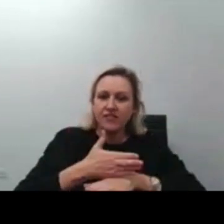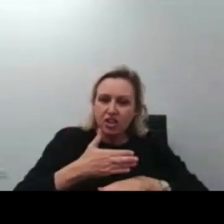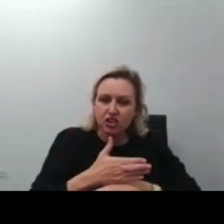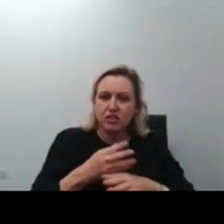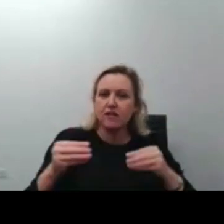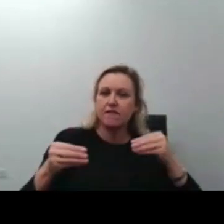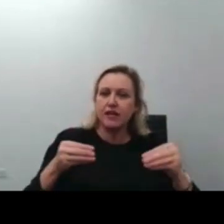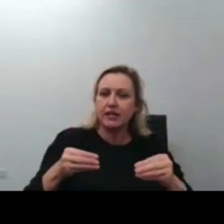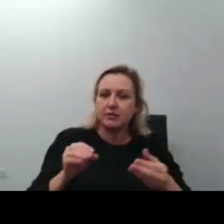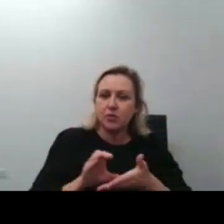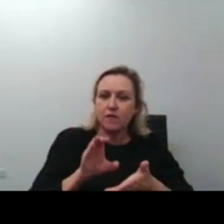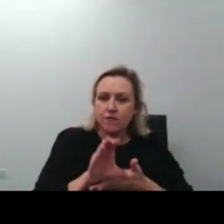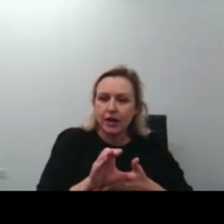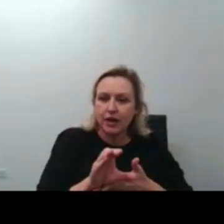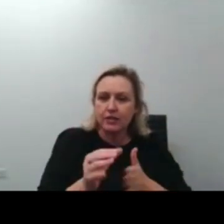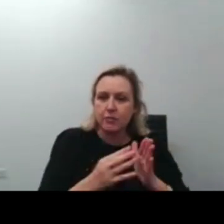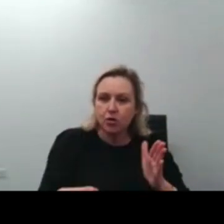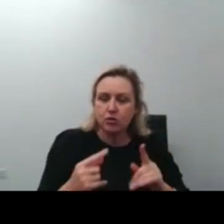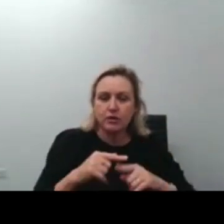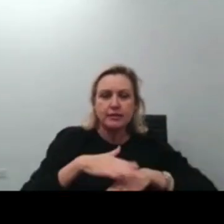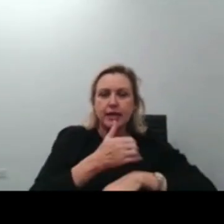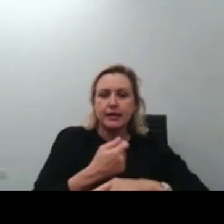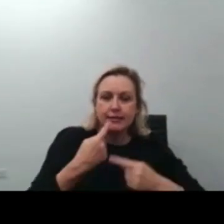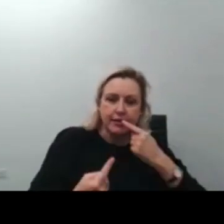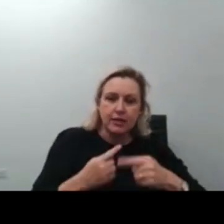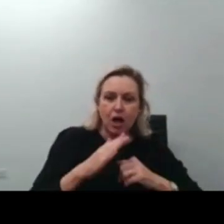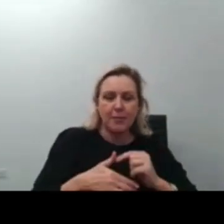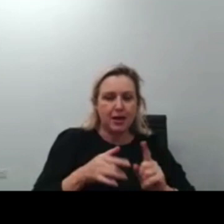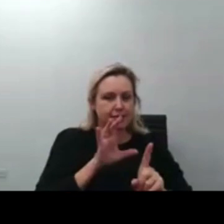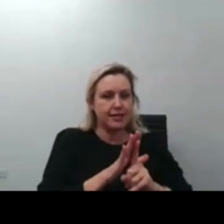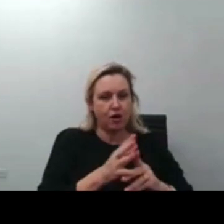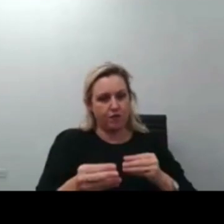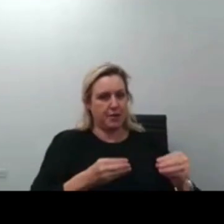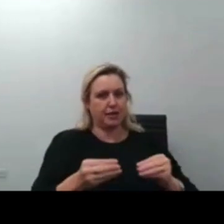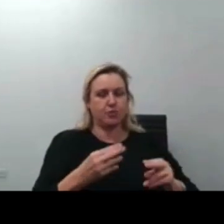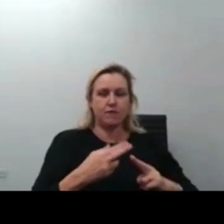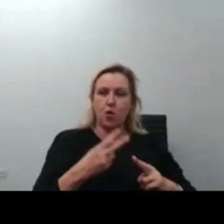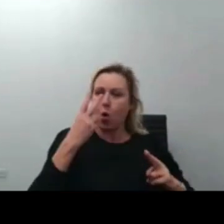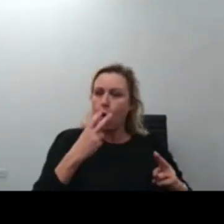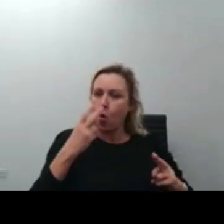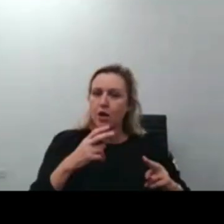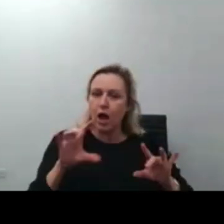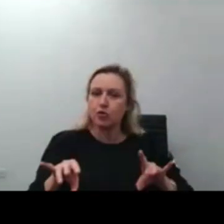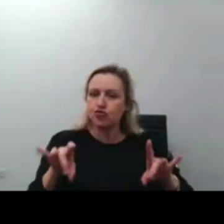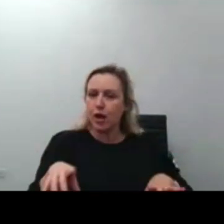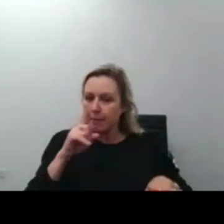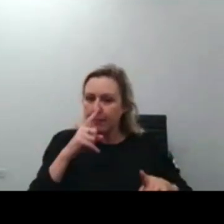funding model. Setting details about how self-management would work for older Australians and service